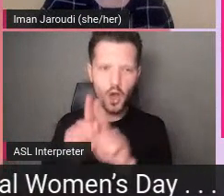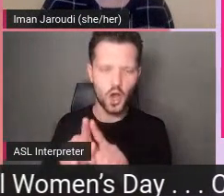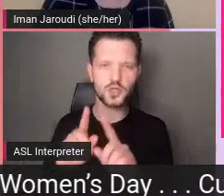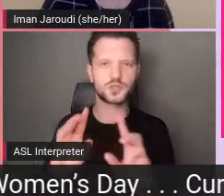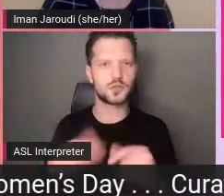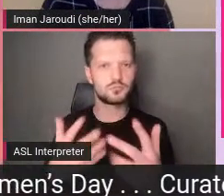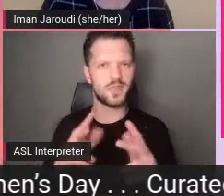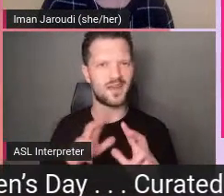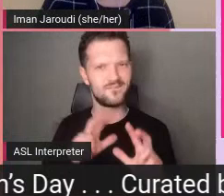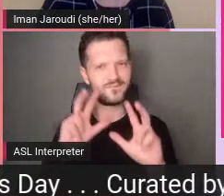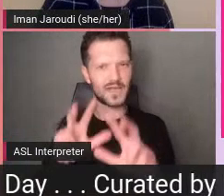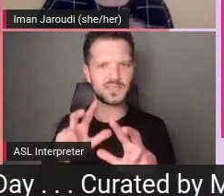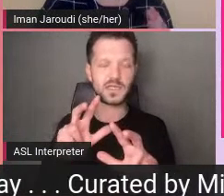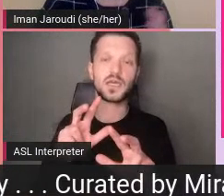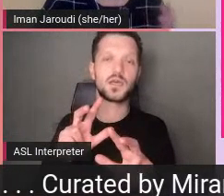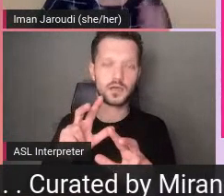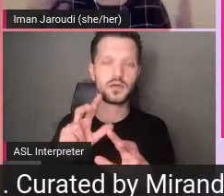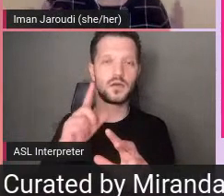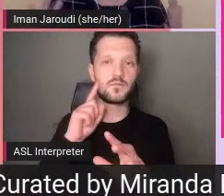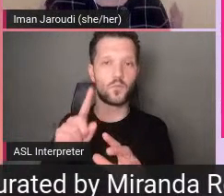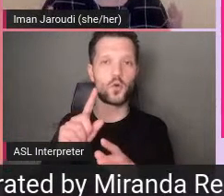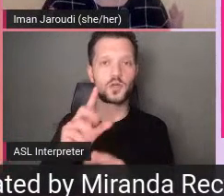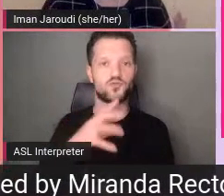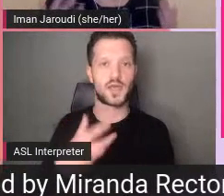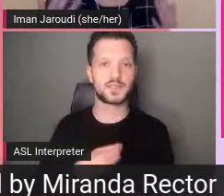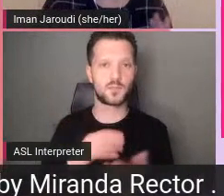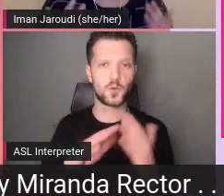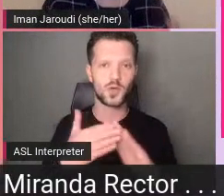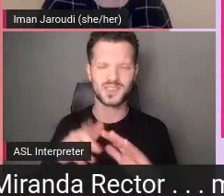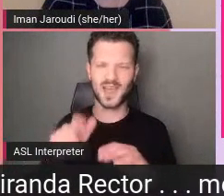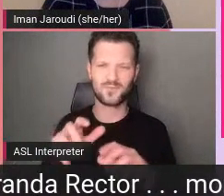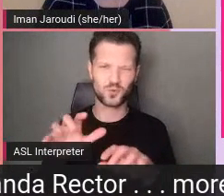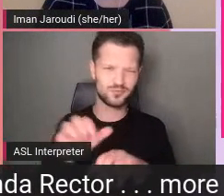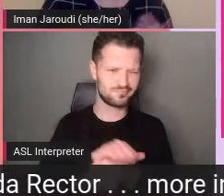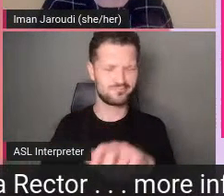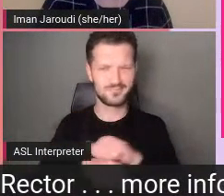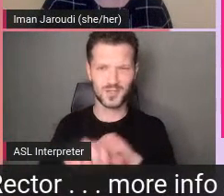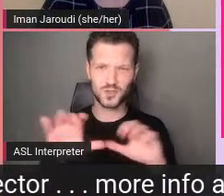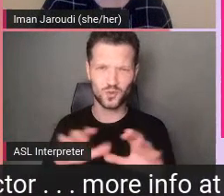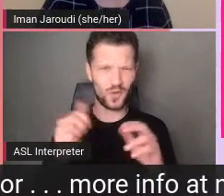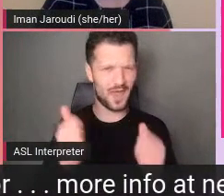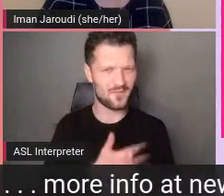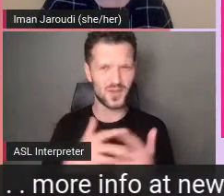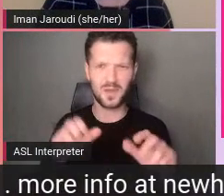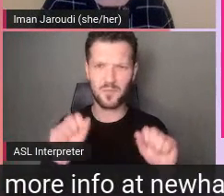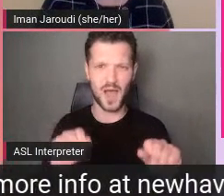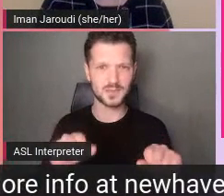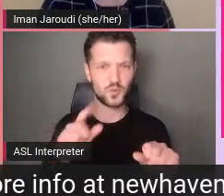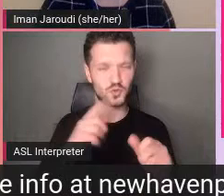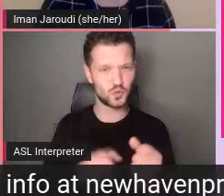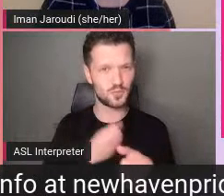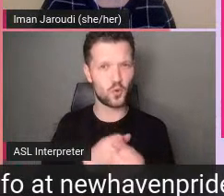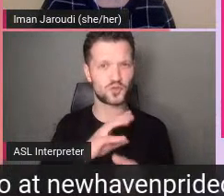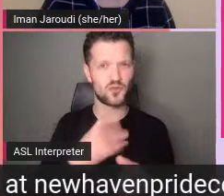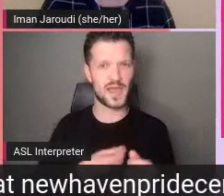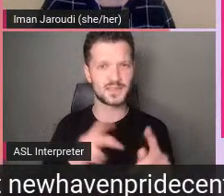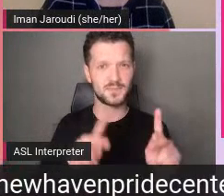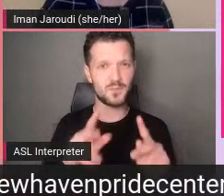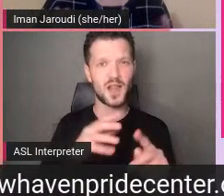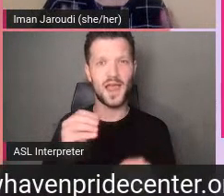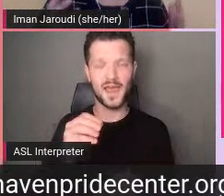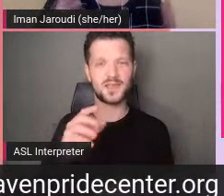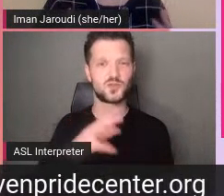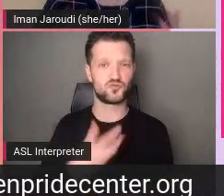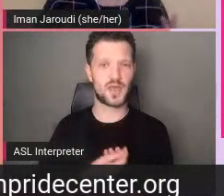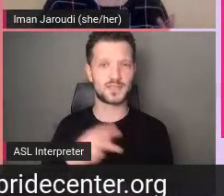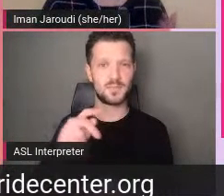investments in trans communities. We need to do everything we can to support trans folks and trans women of color right here in our community. And